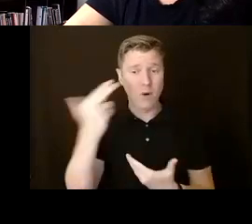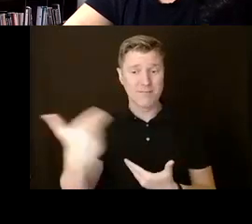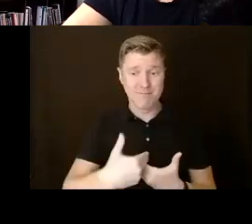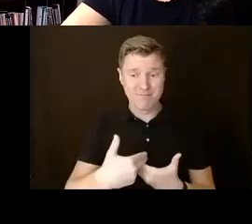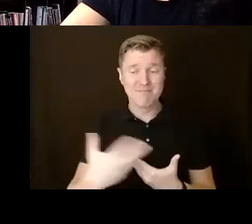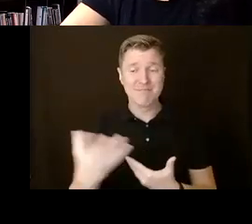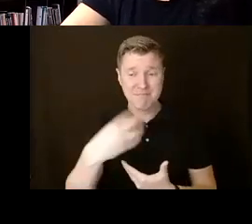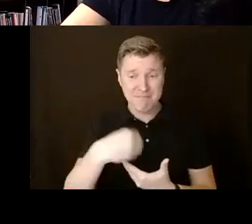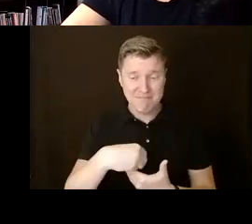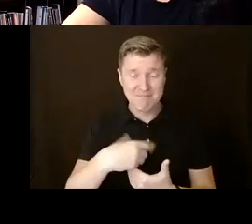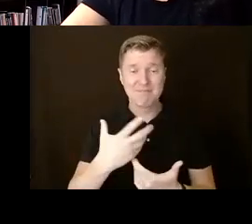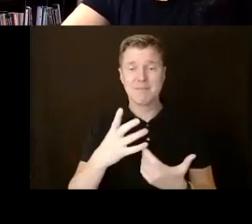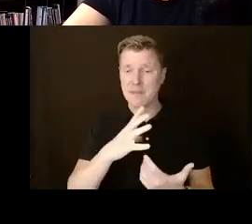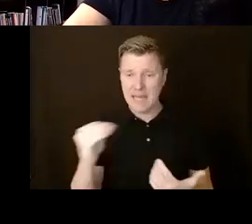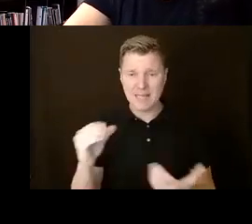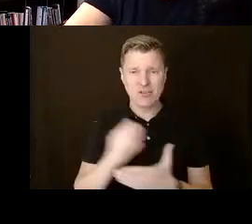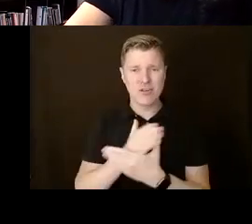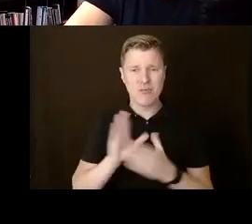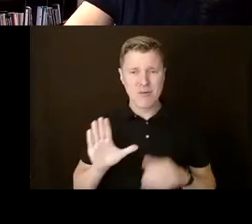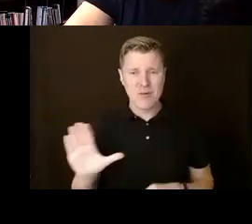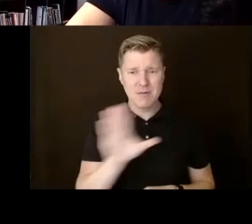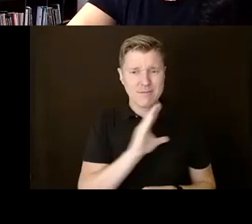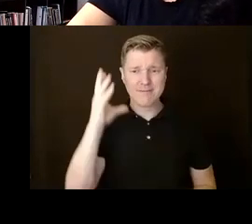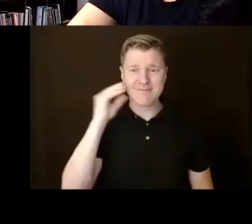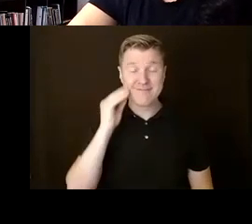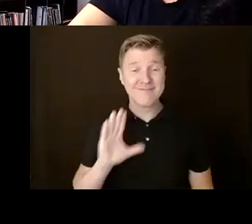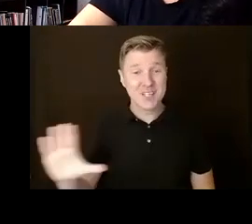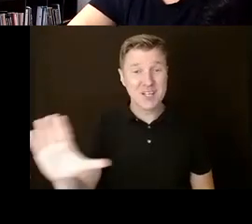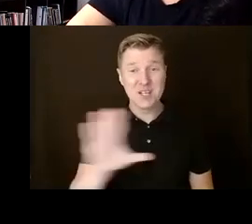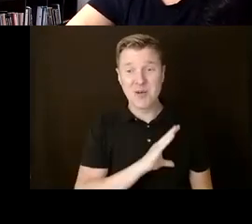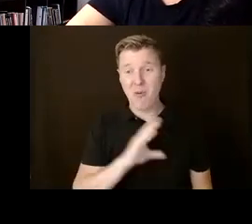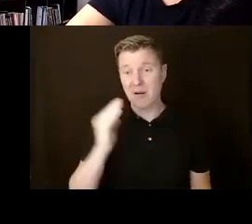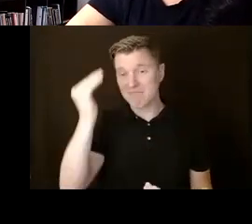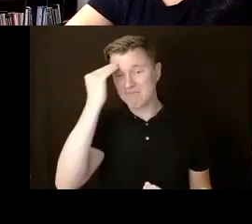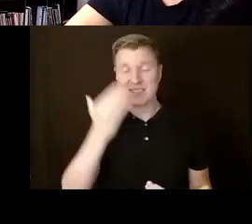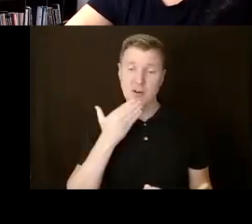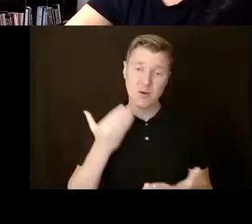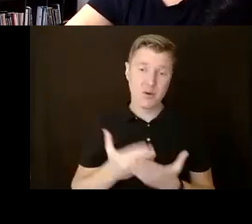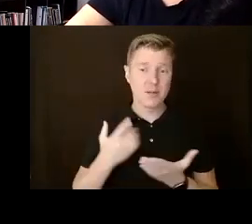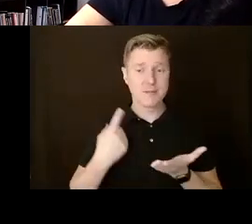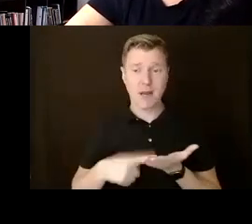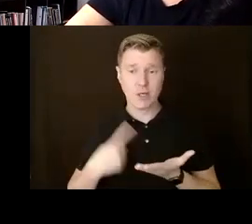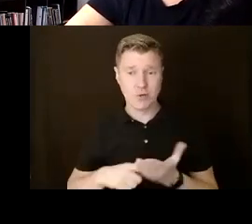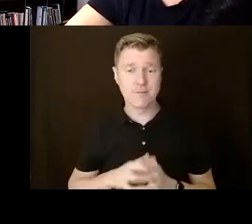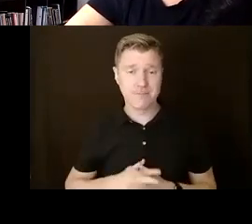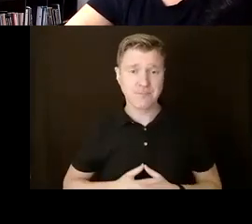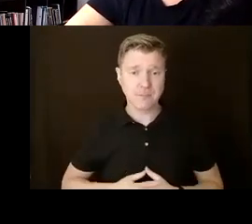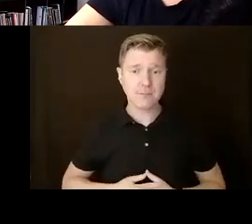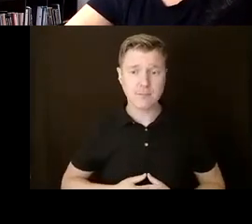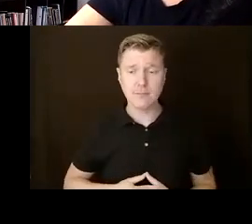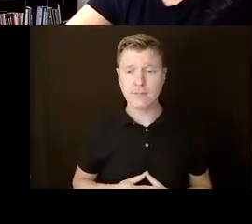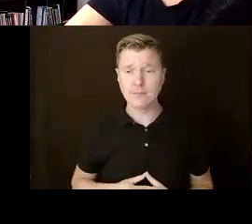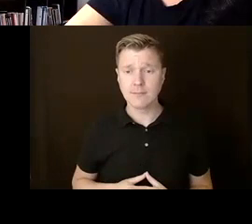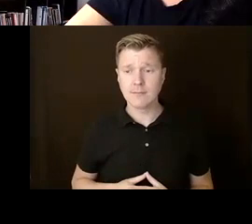and for also sharing your experiences and your insight. This was such a rich conversation, and